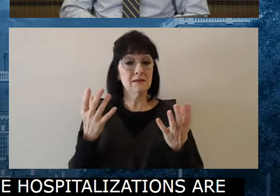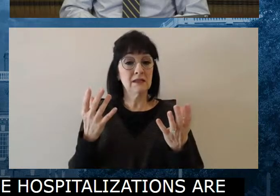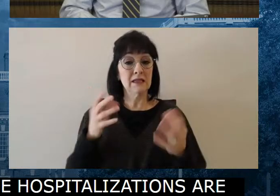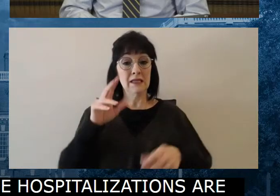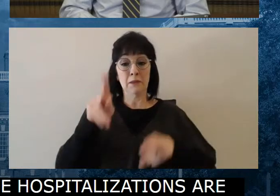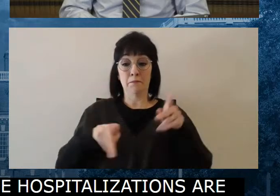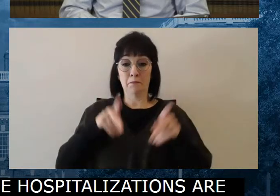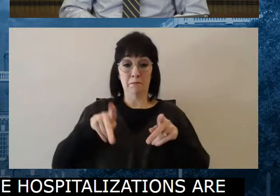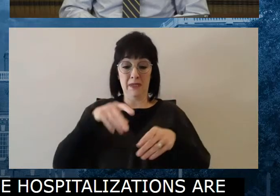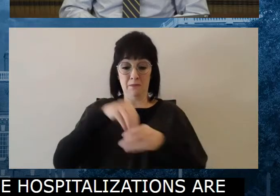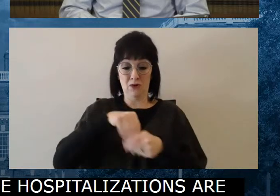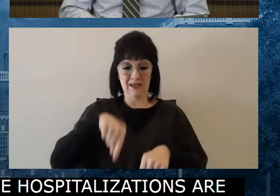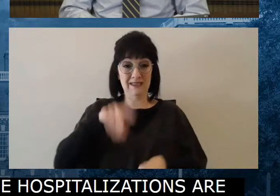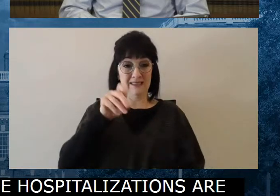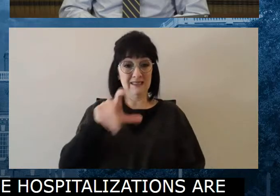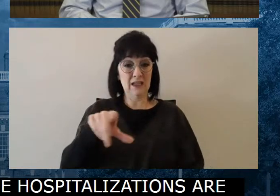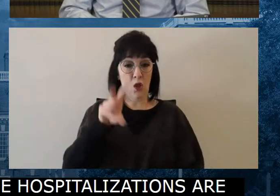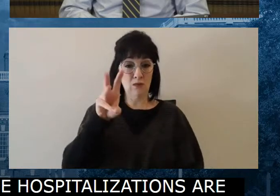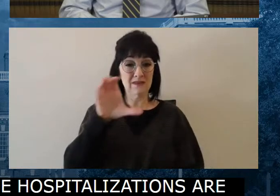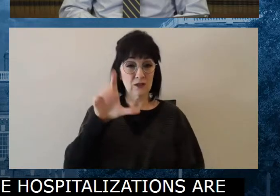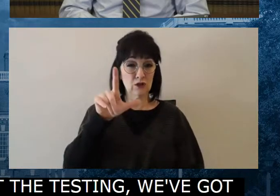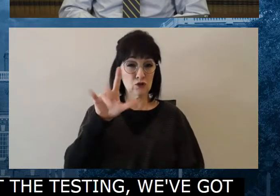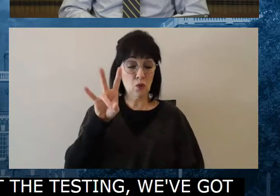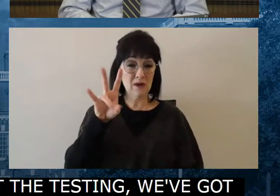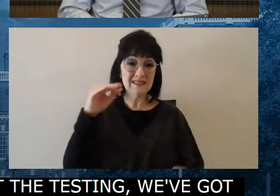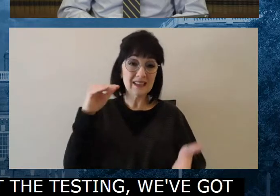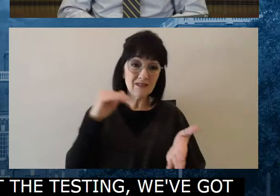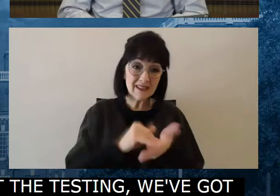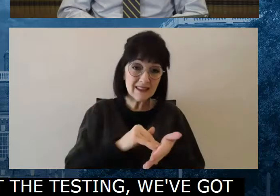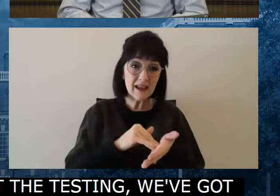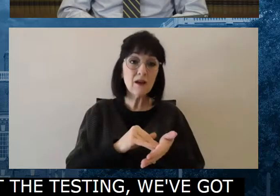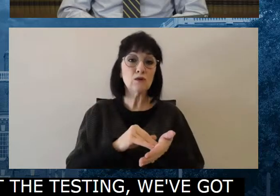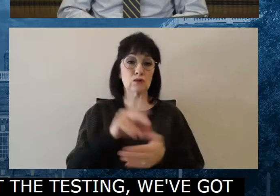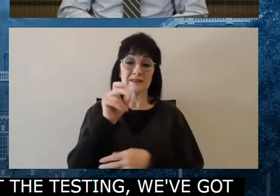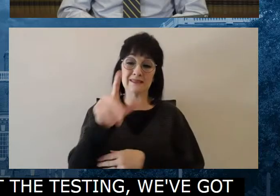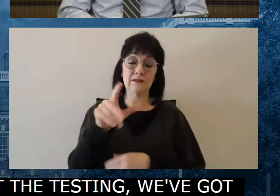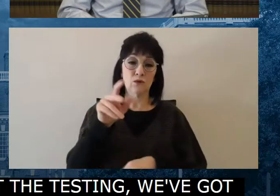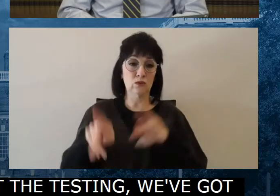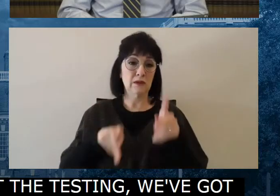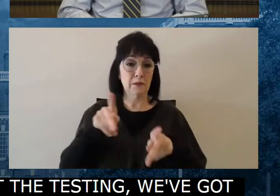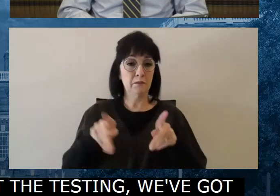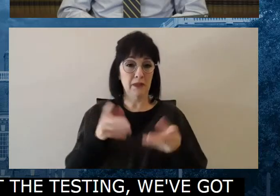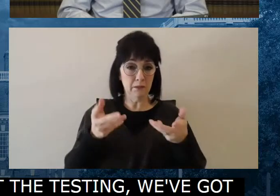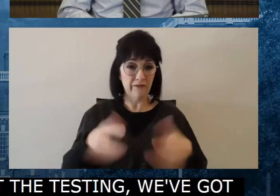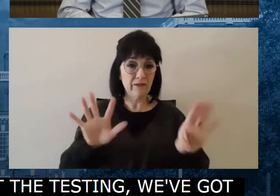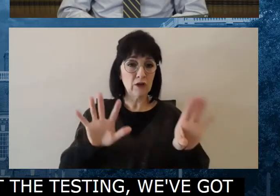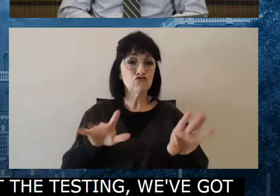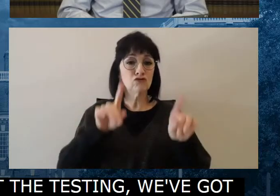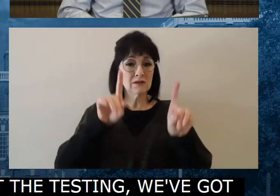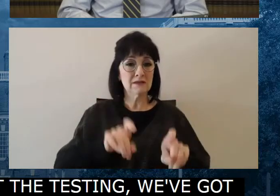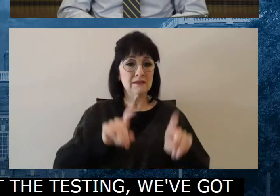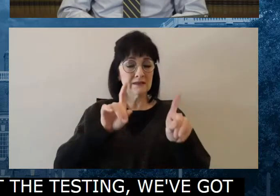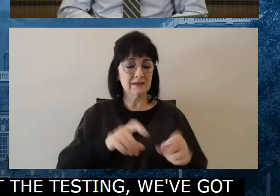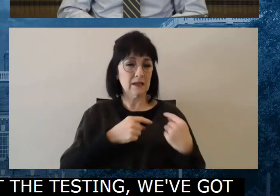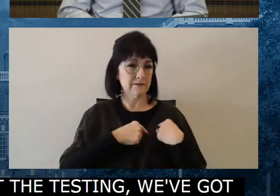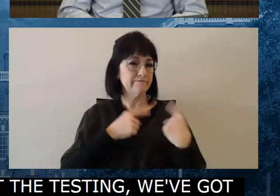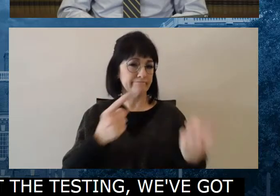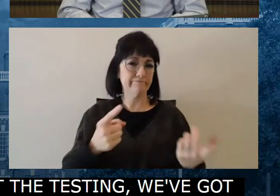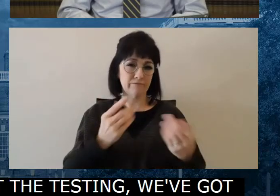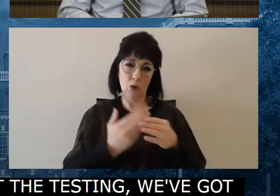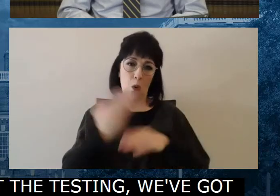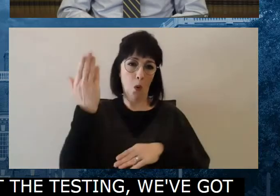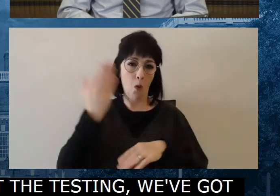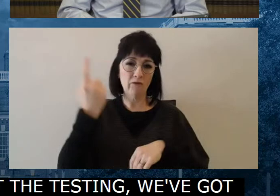627,000 people who've been tested. So that's individual Delawareans, and many of them have been tested more than once. You can see